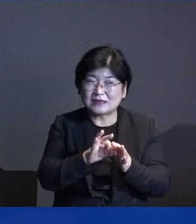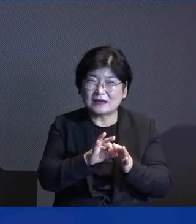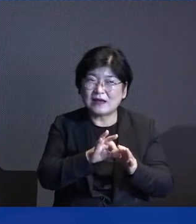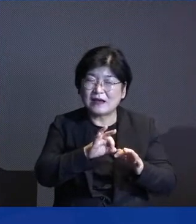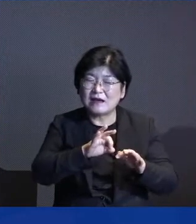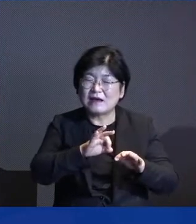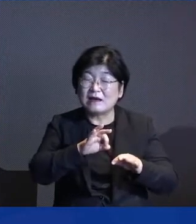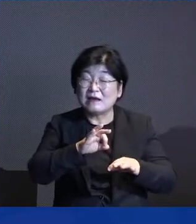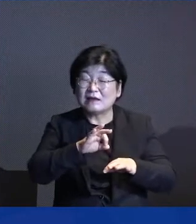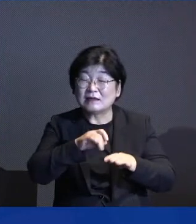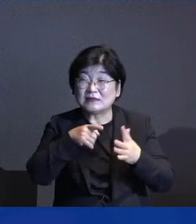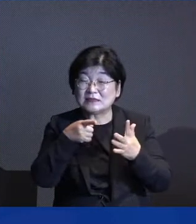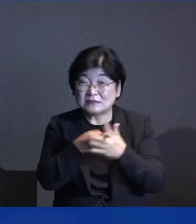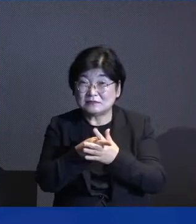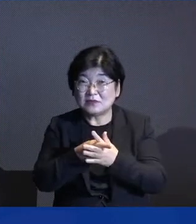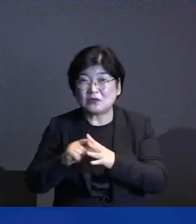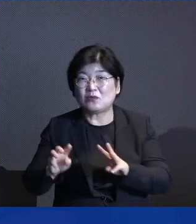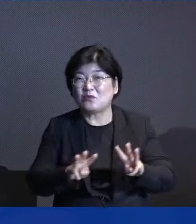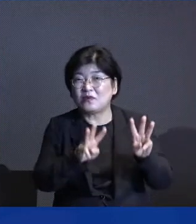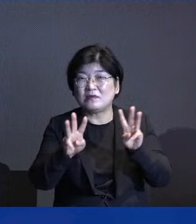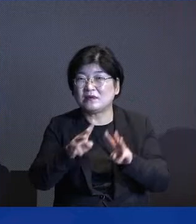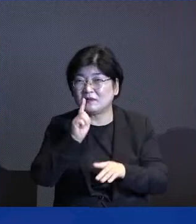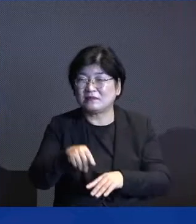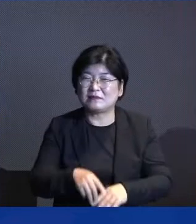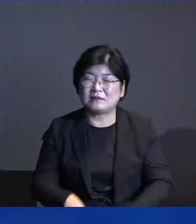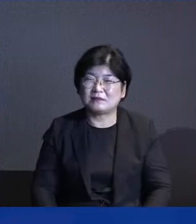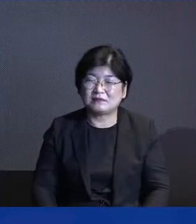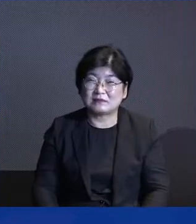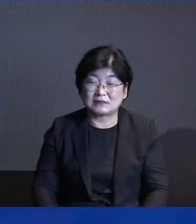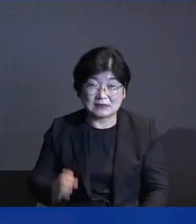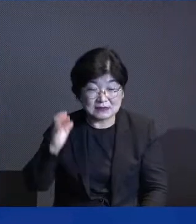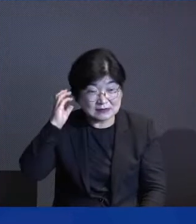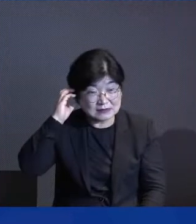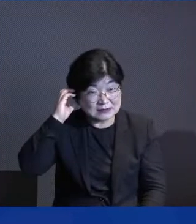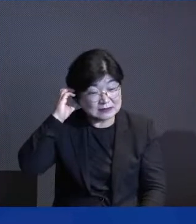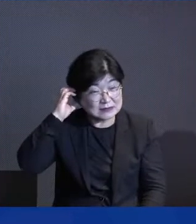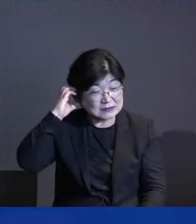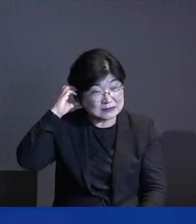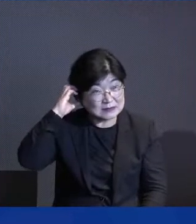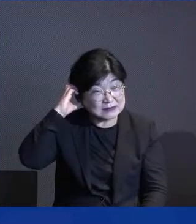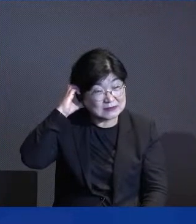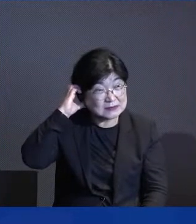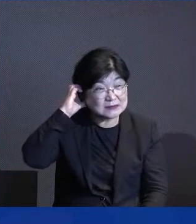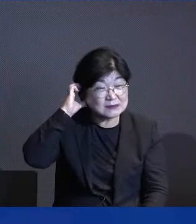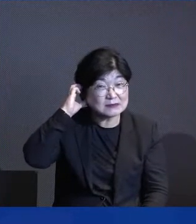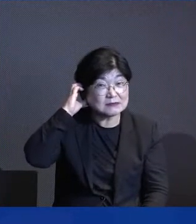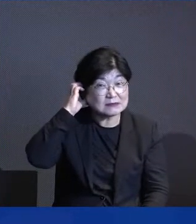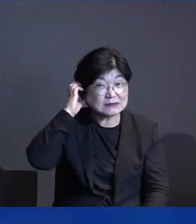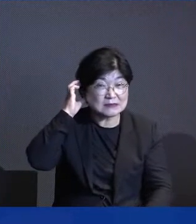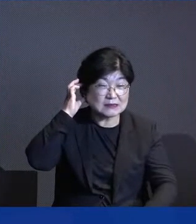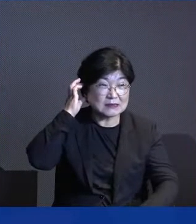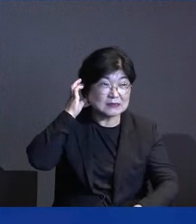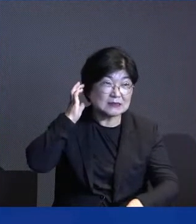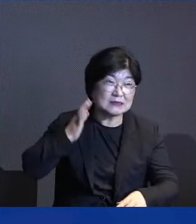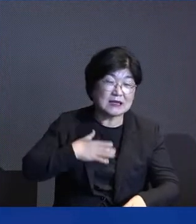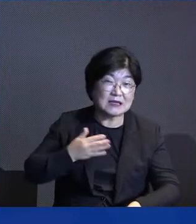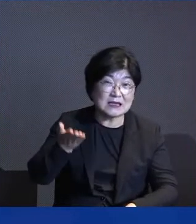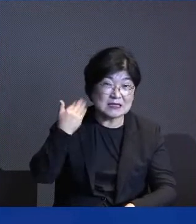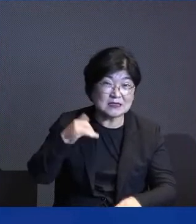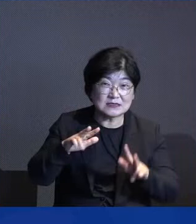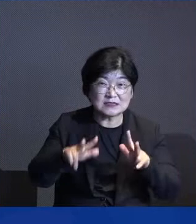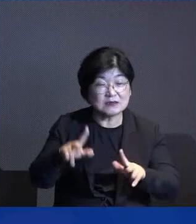key thoughts based on my current and previous research. But please note that in the given material, I provided